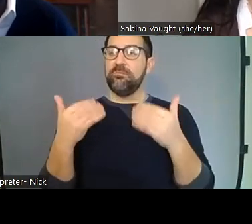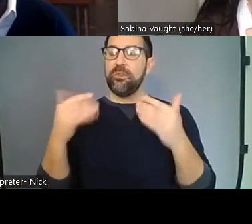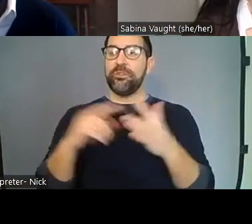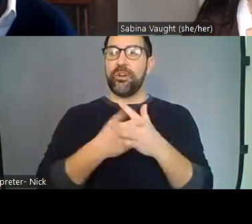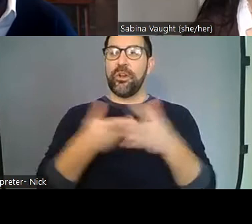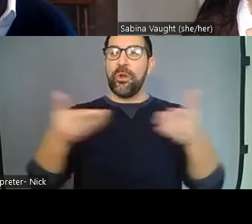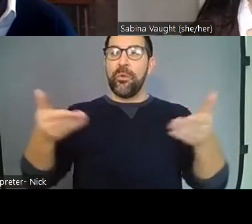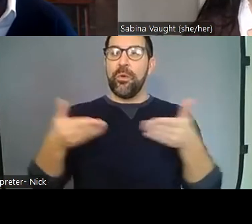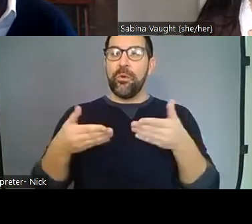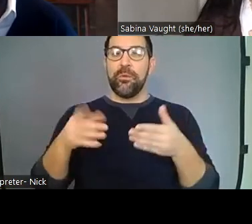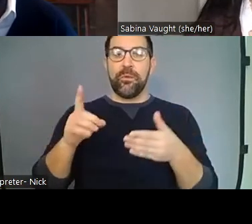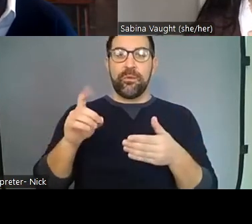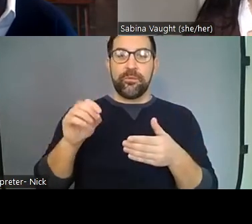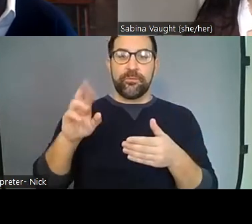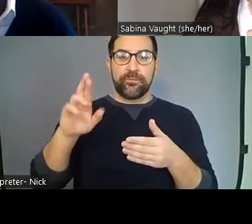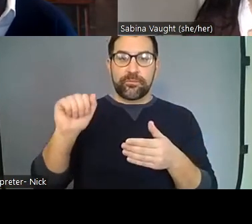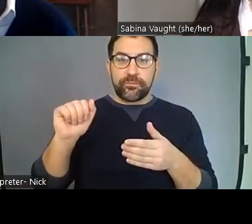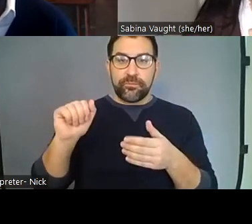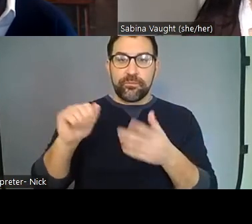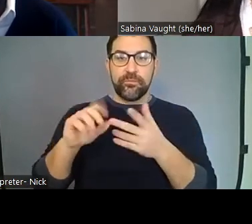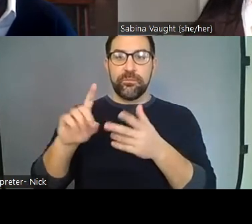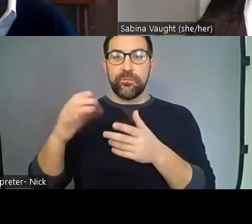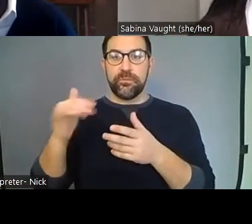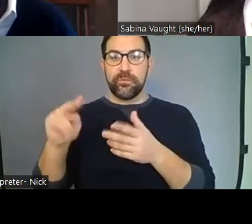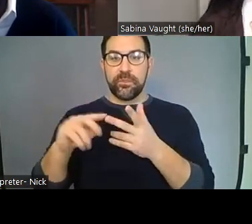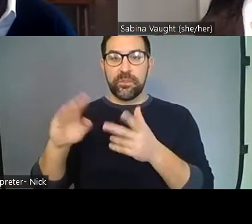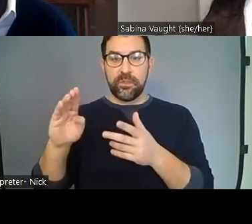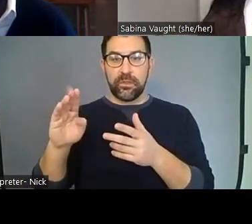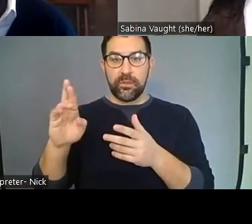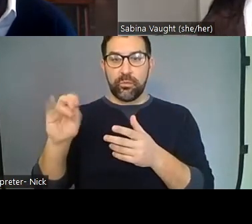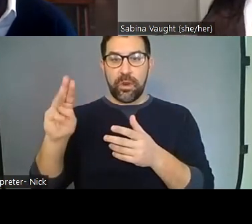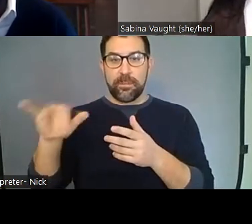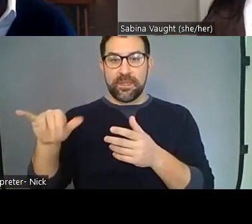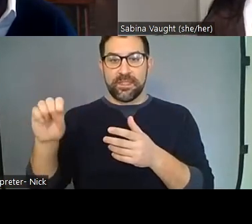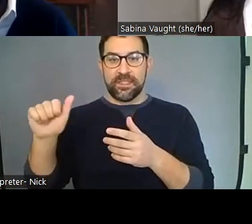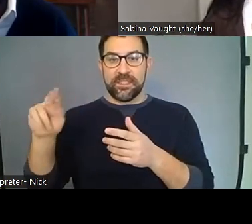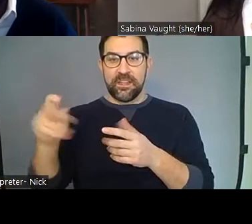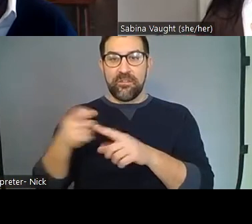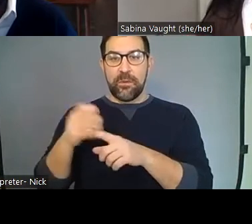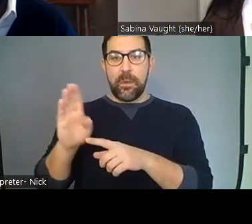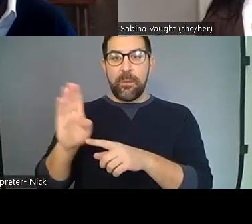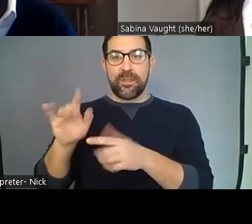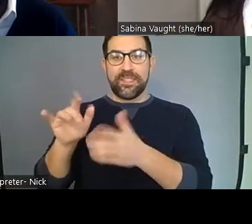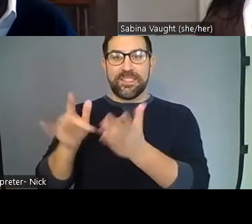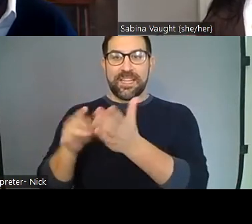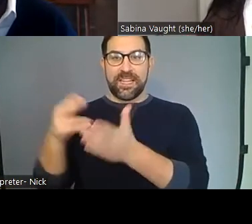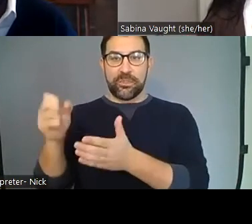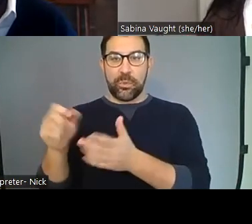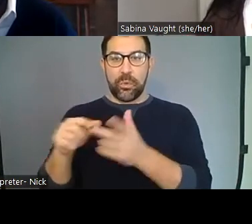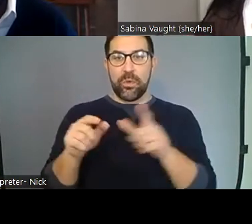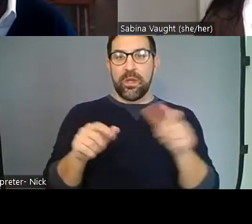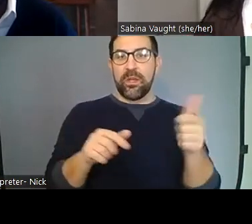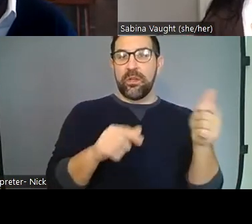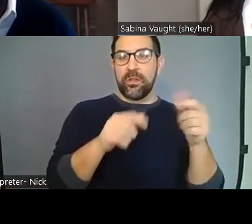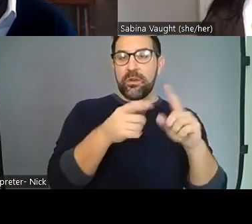welcoming Dora Chan and Rommy Sasson from Brooklyn Tech High School. Also, Caitlin Savato from Chicago Public Schools